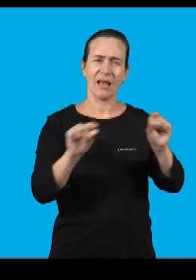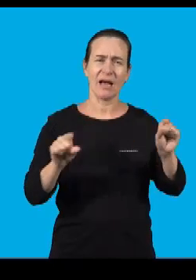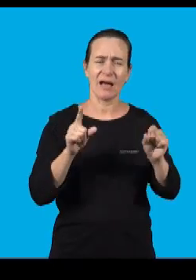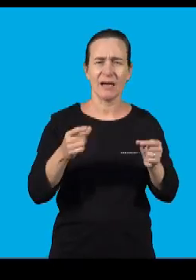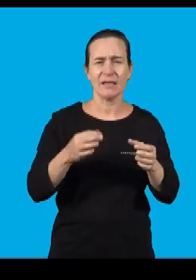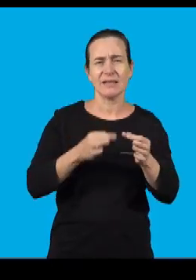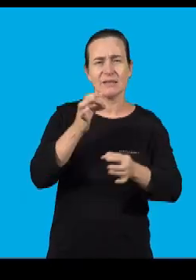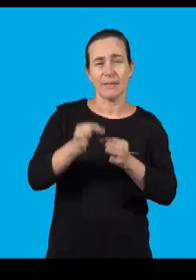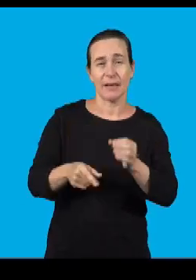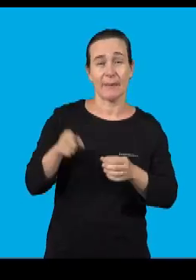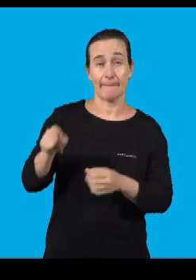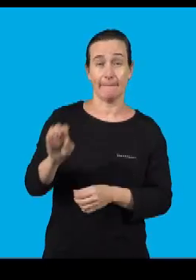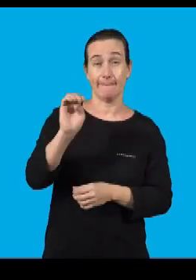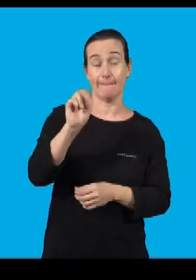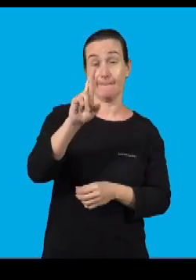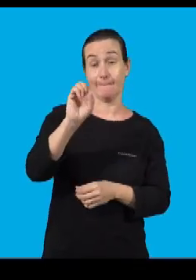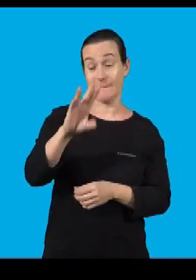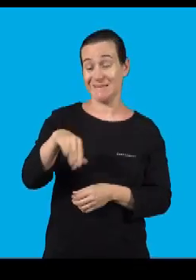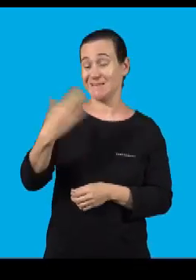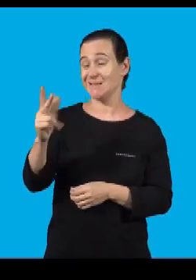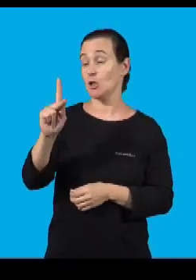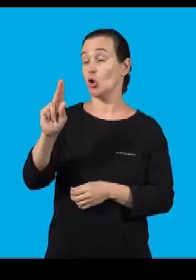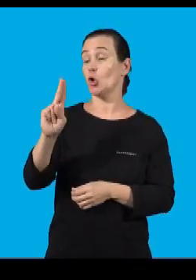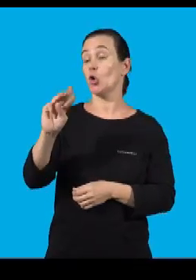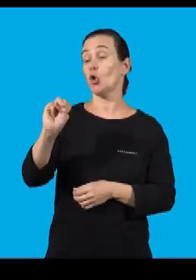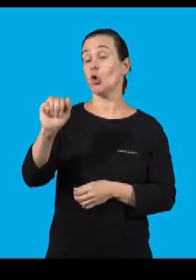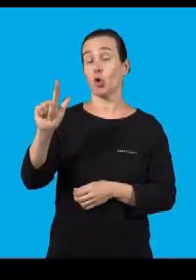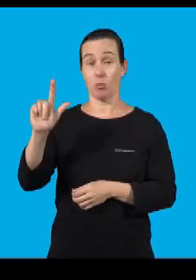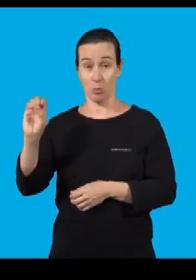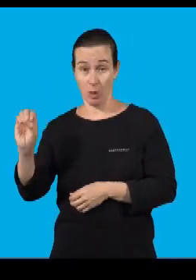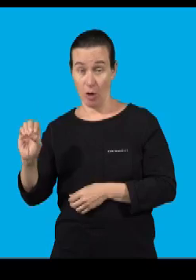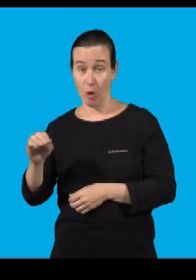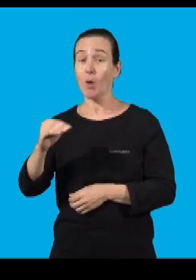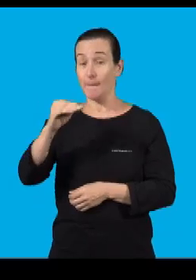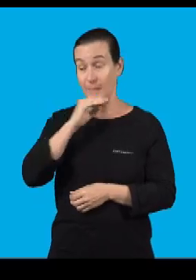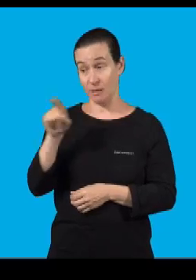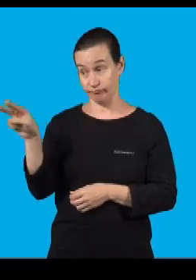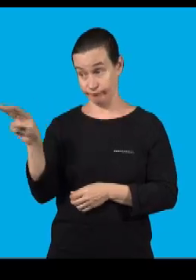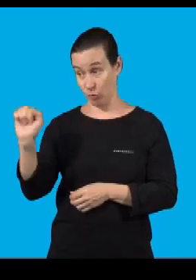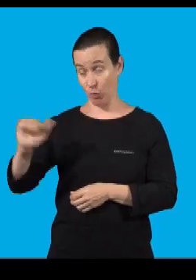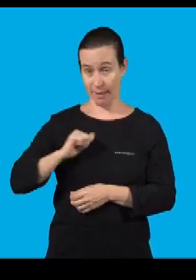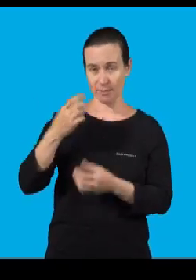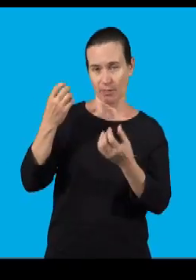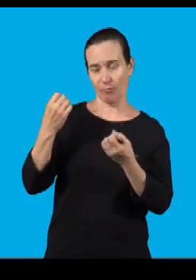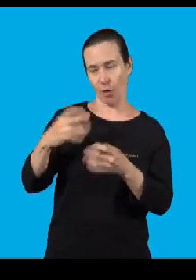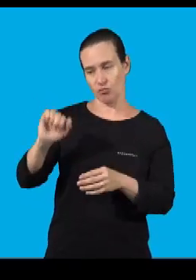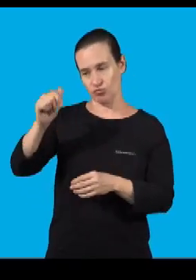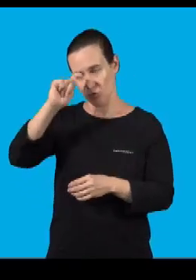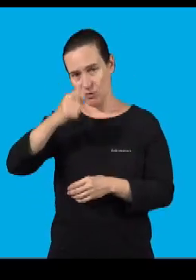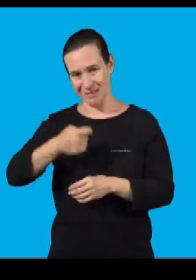lines tell us about Mrs. Khumalo's state of mind? Now, Mrs. Khumalo, the wife of Mr. Khumalo, who's lost their son,